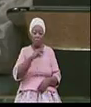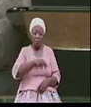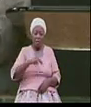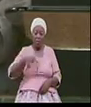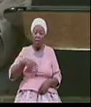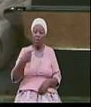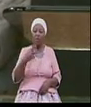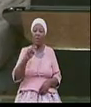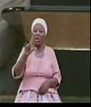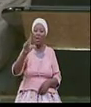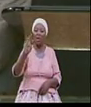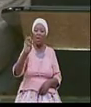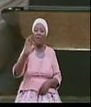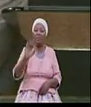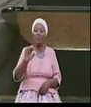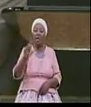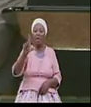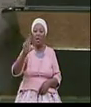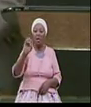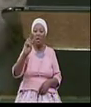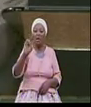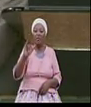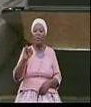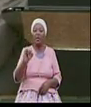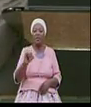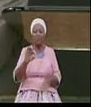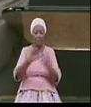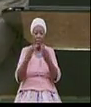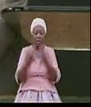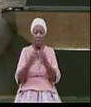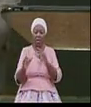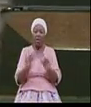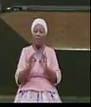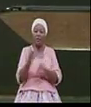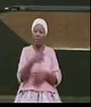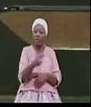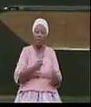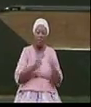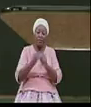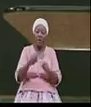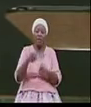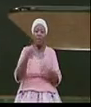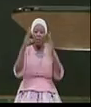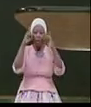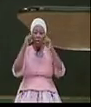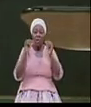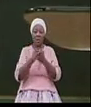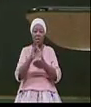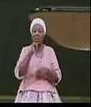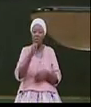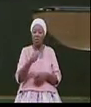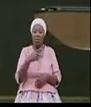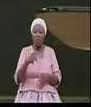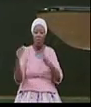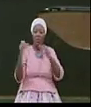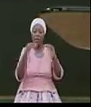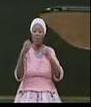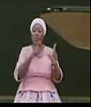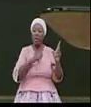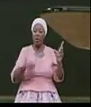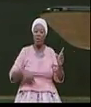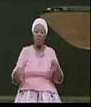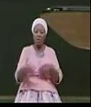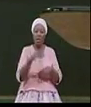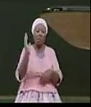family, if they fought Moses, that's not the battle of the Lord. They will be punished, because